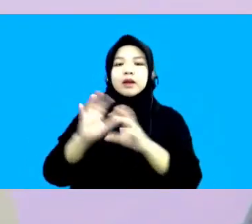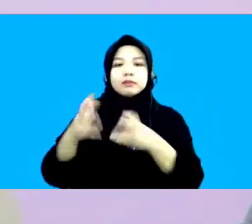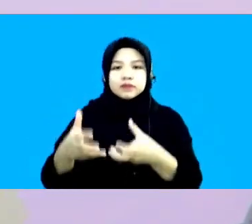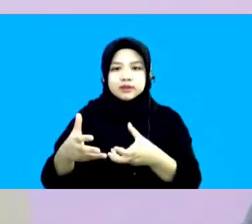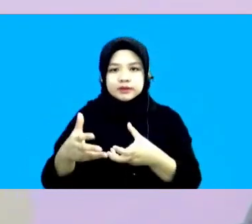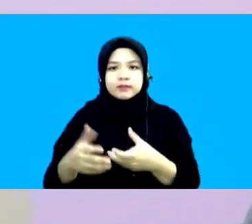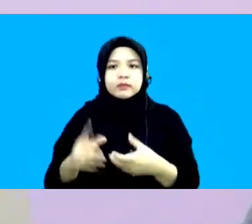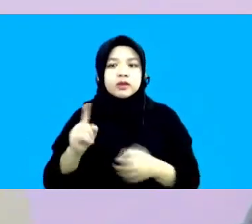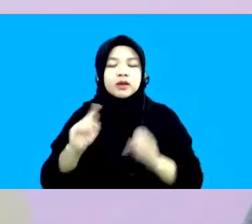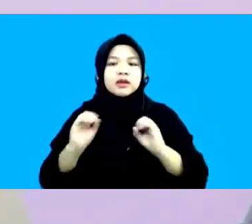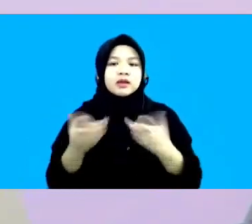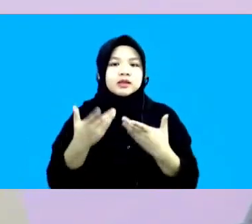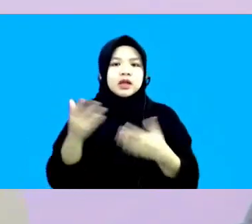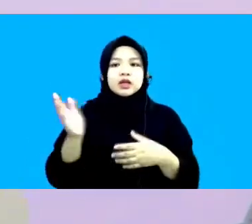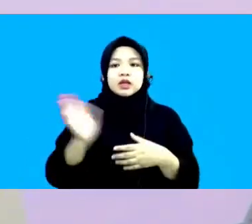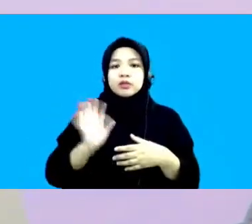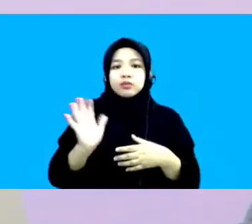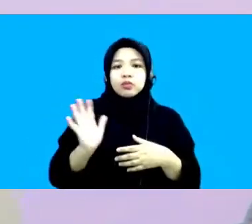Finally, it's fully